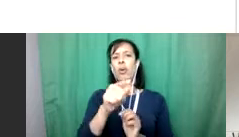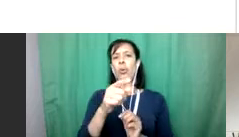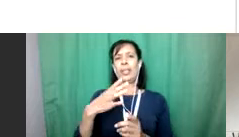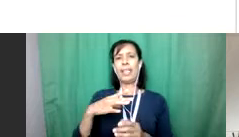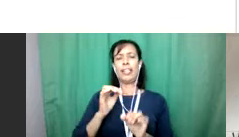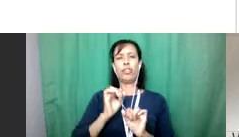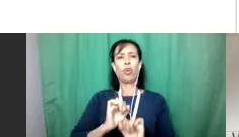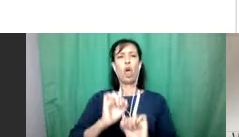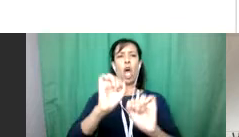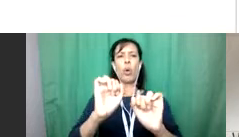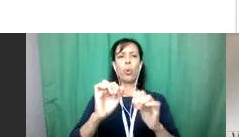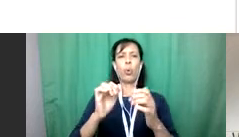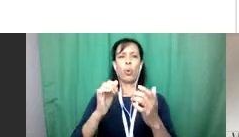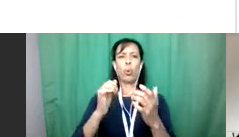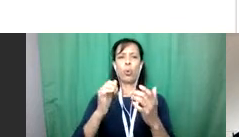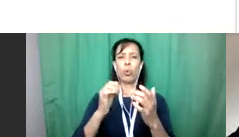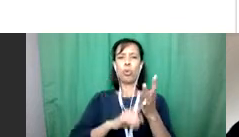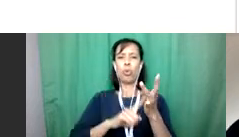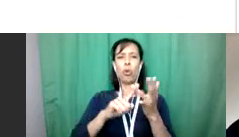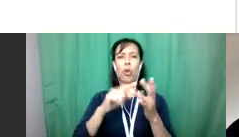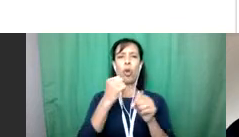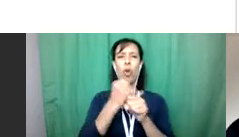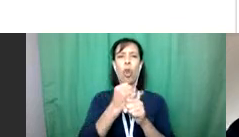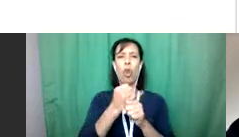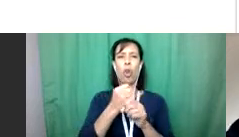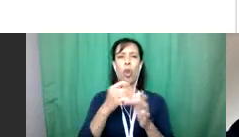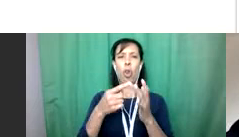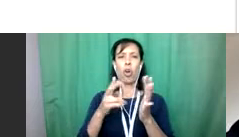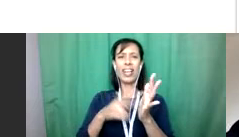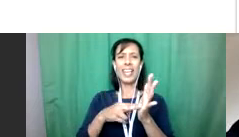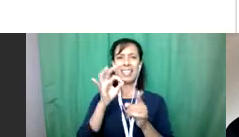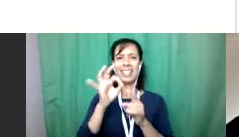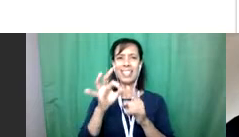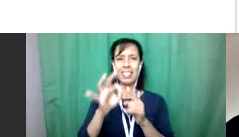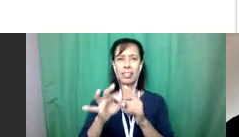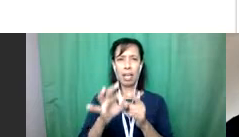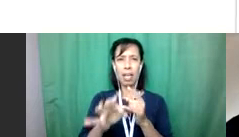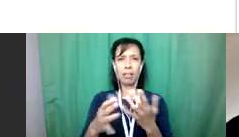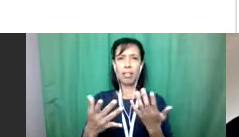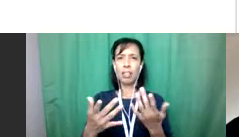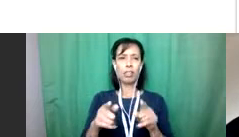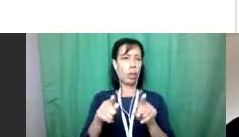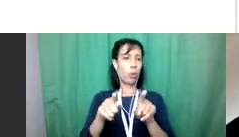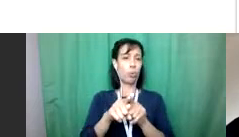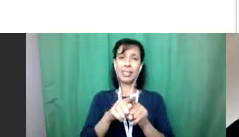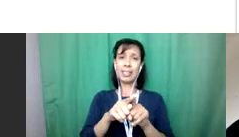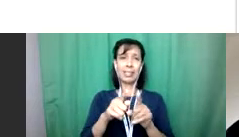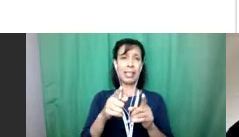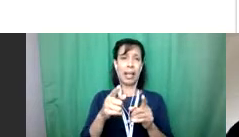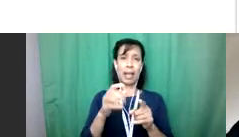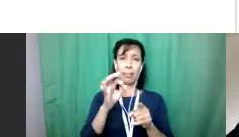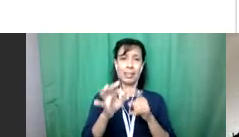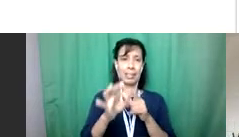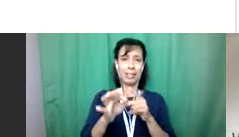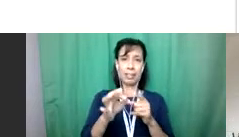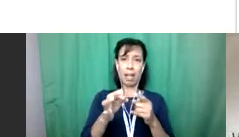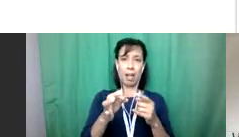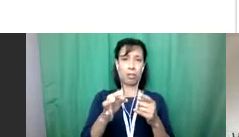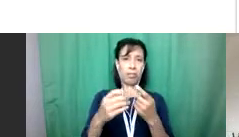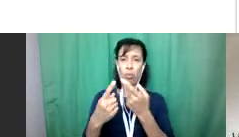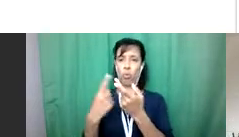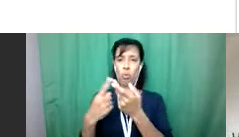the same account details that you would use for anything else you're doing at LSBU. So it's your